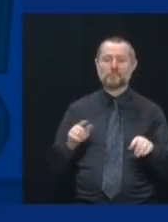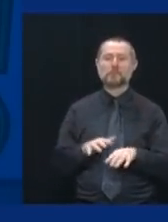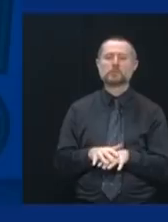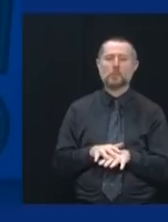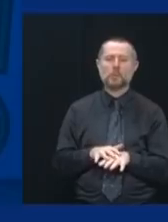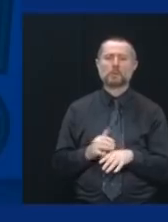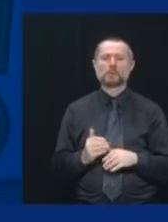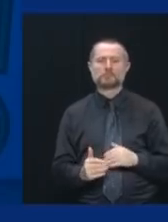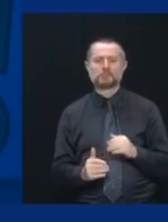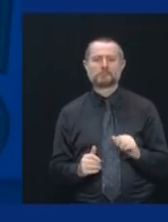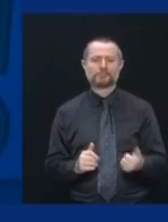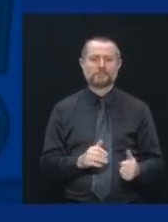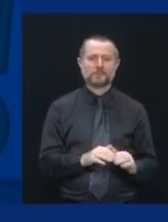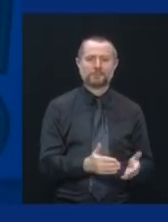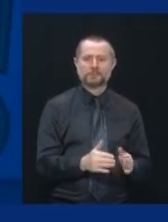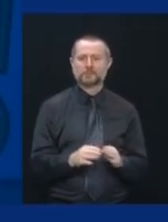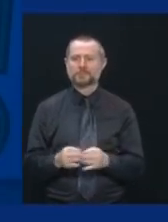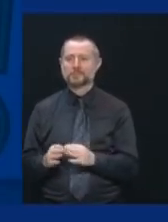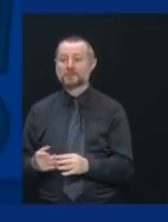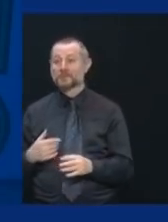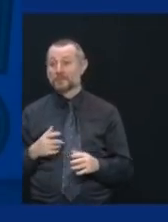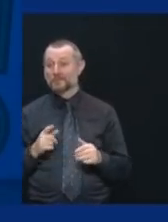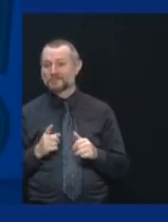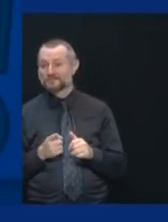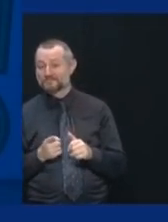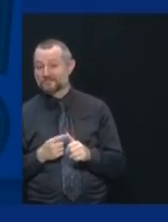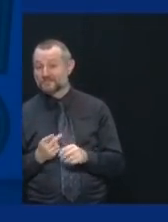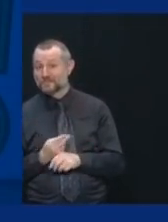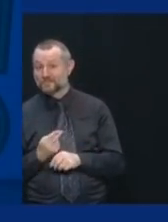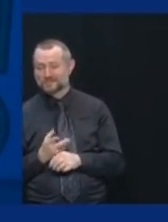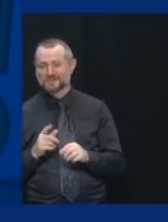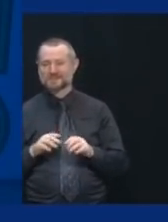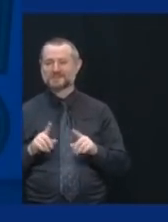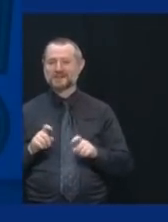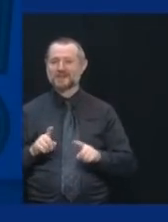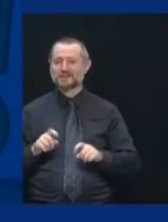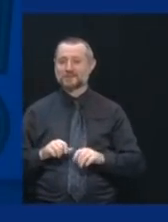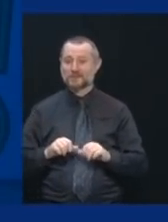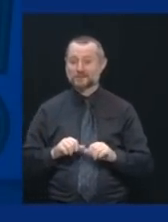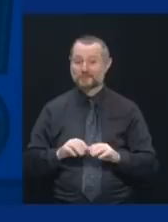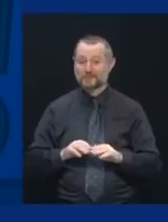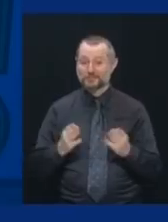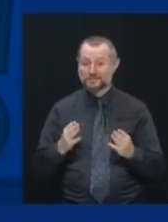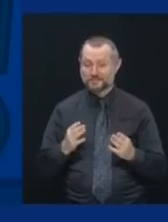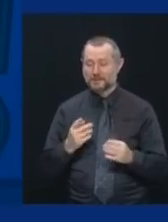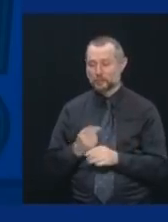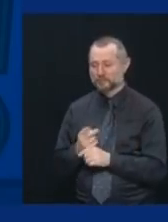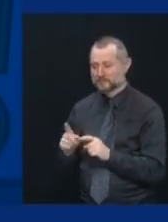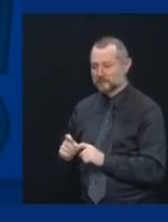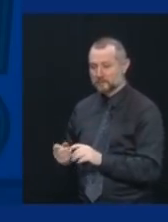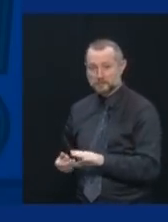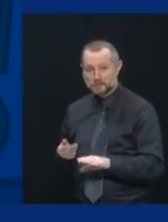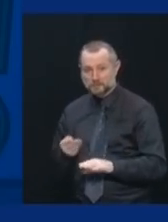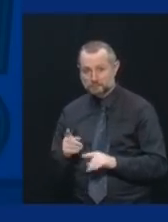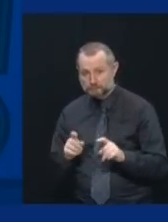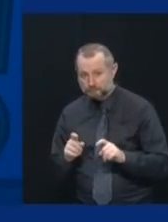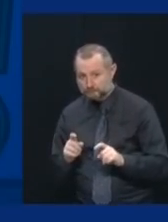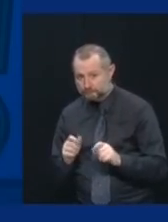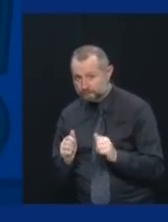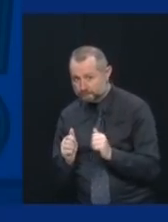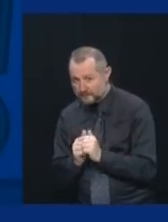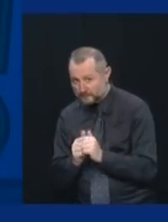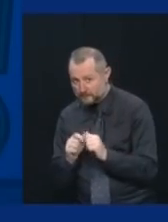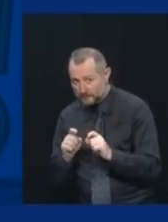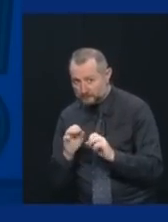rapid testing, our testing protocol, opening sites with testing is something where New York wants to lead the